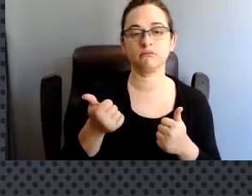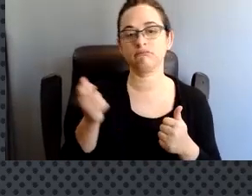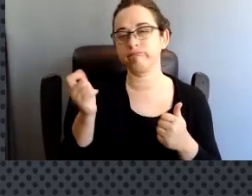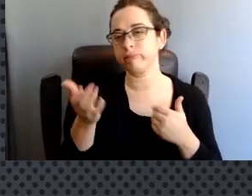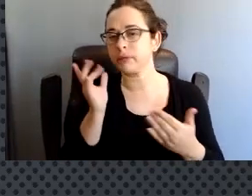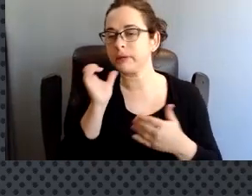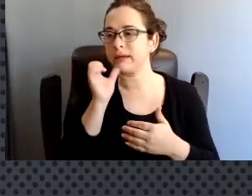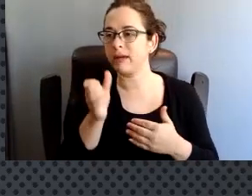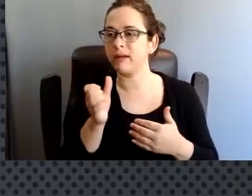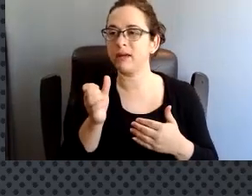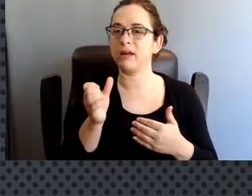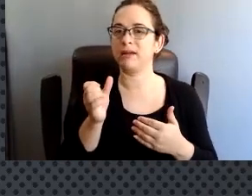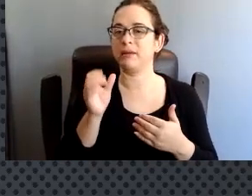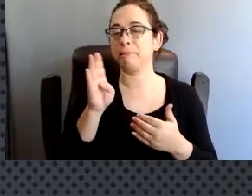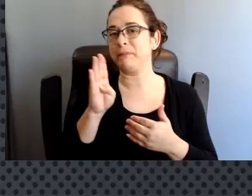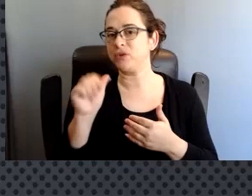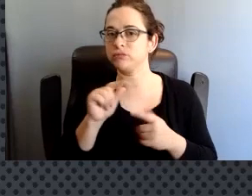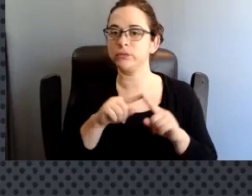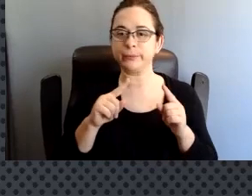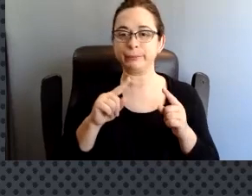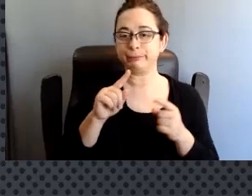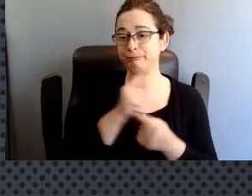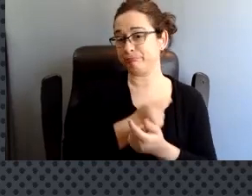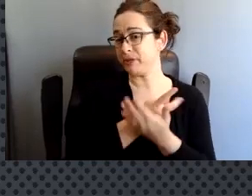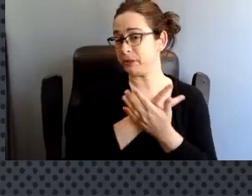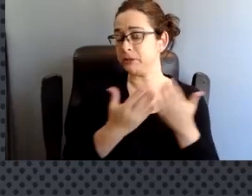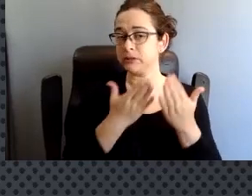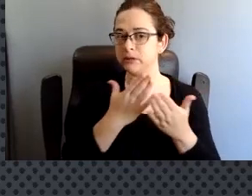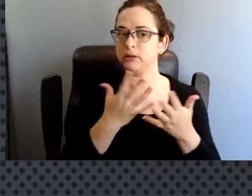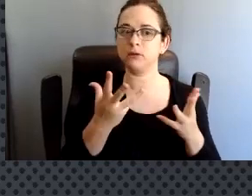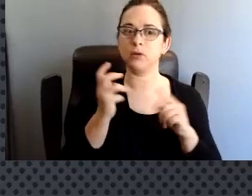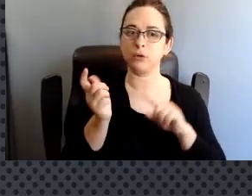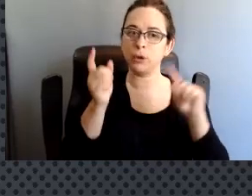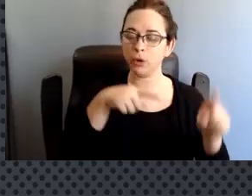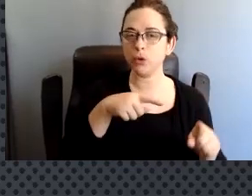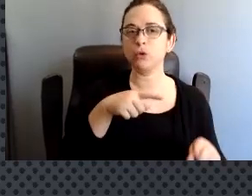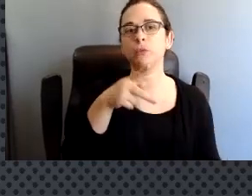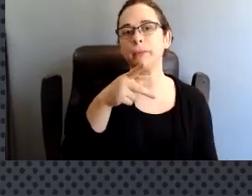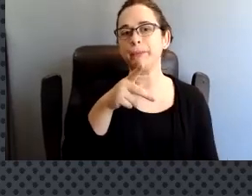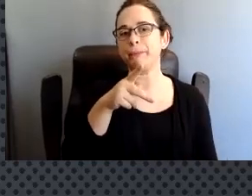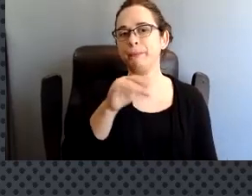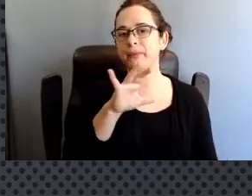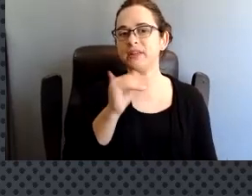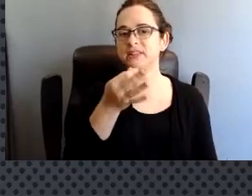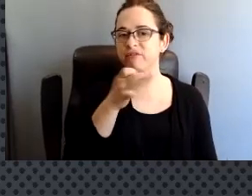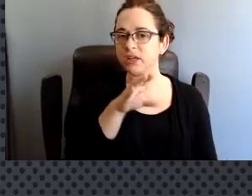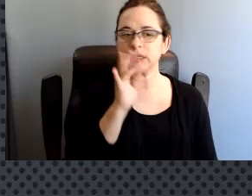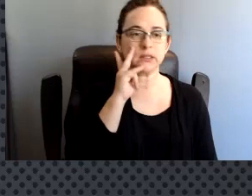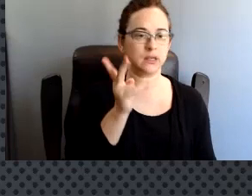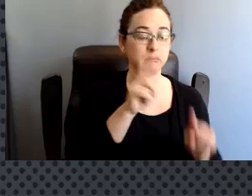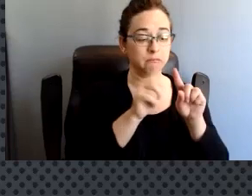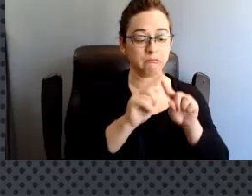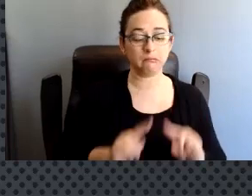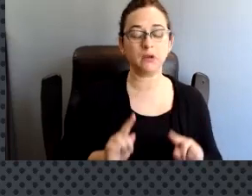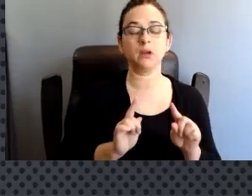also take them to Fresno State. We do Fresno Pacific and all of that, but we try to expose them to as much as possible for free. We do career and academic